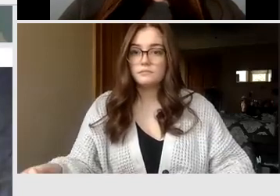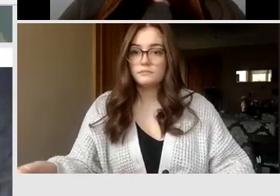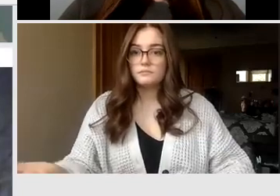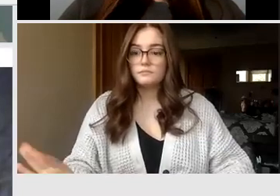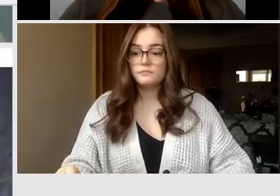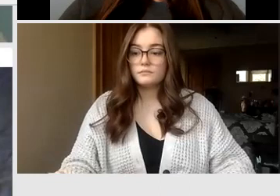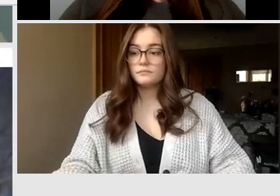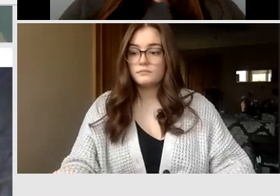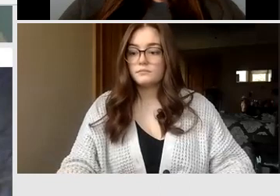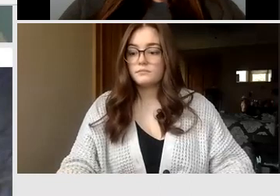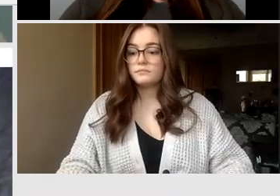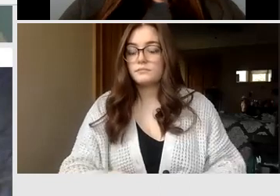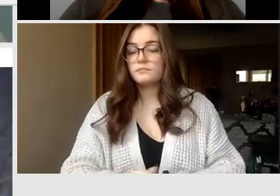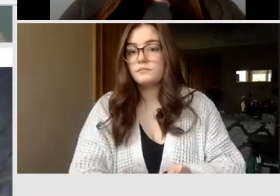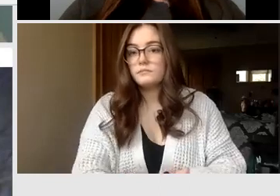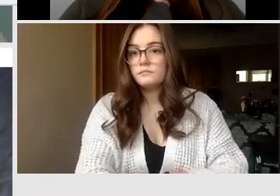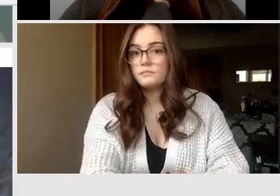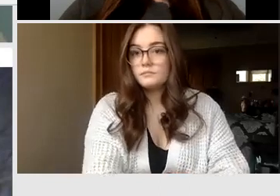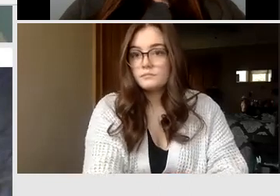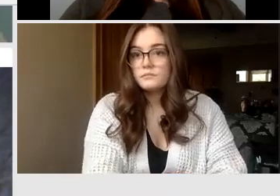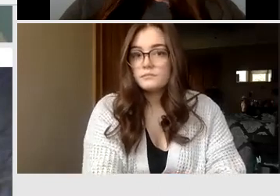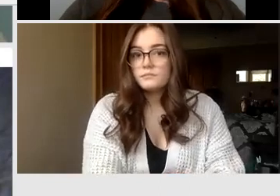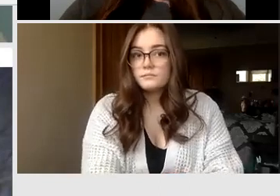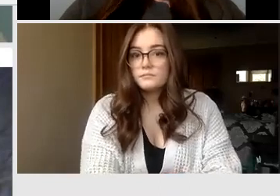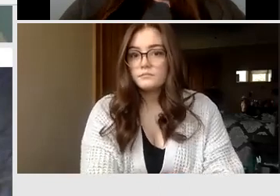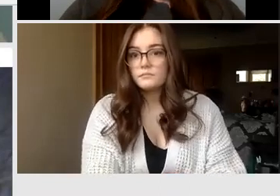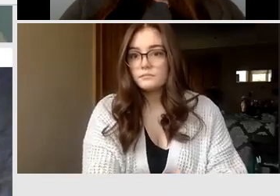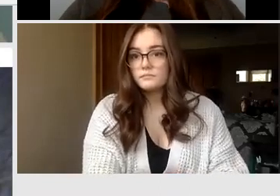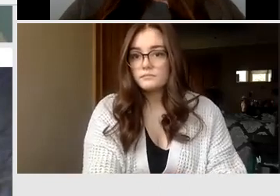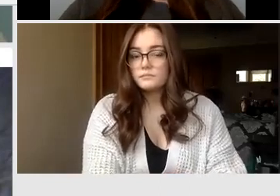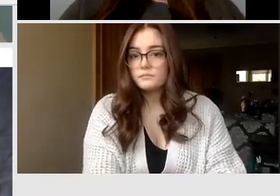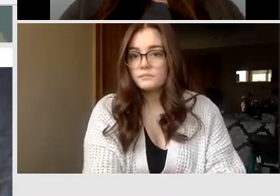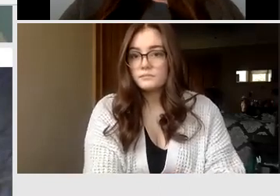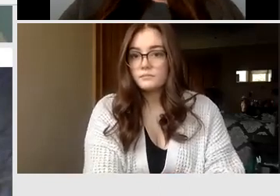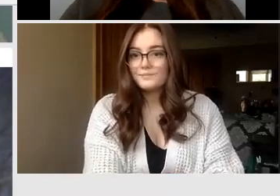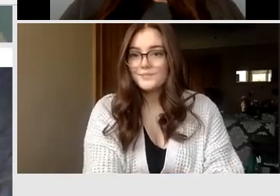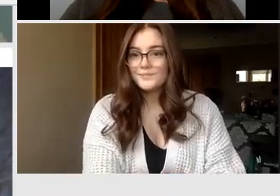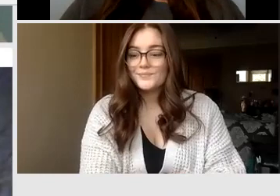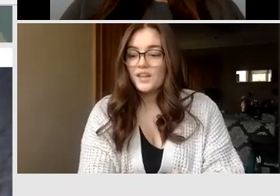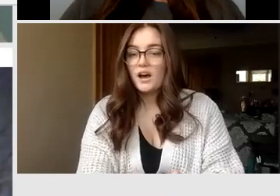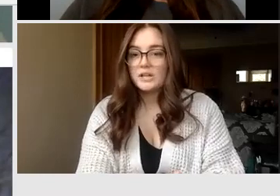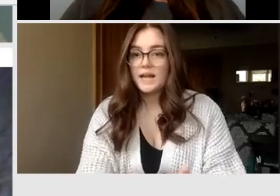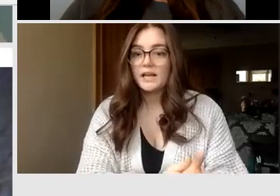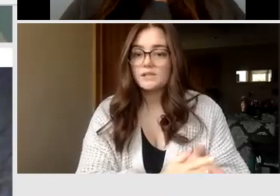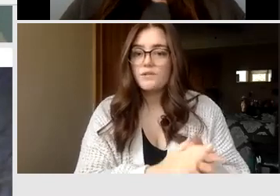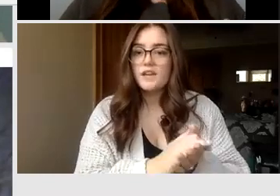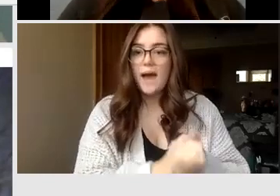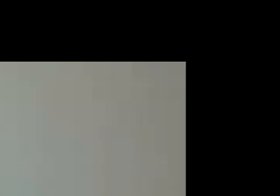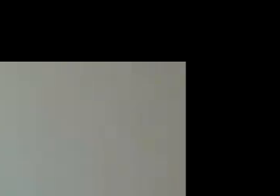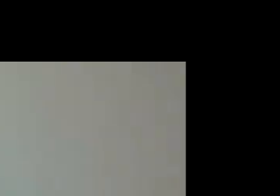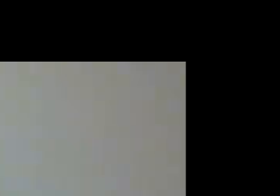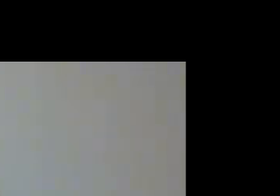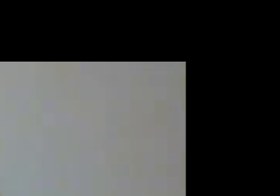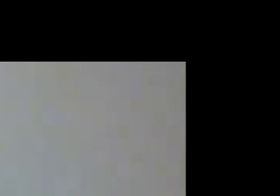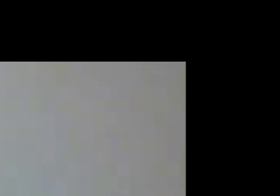American Red Cross continues to save lives and give comfort to people in need to this very day. All right, guys. So think back